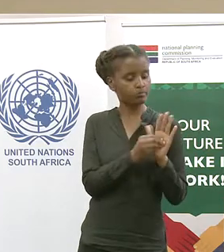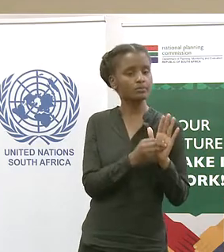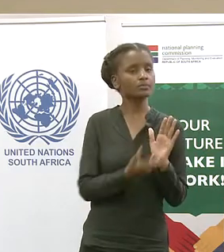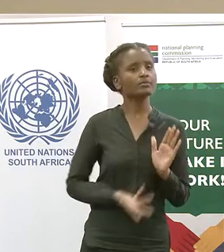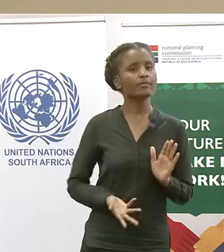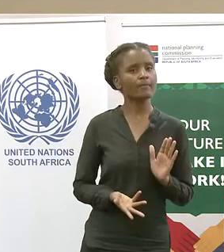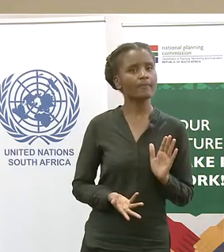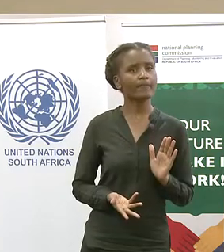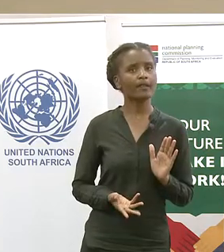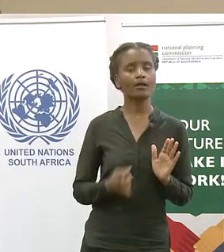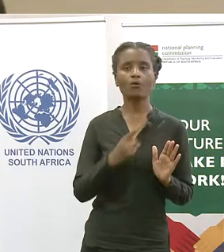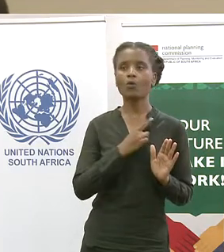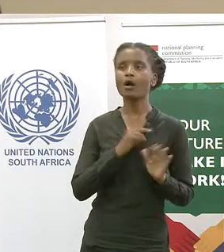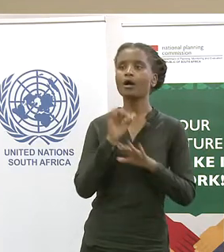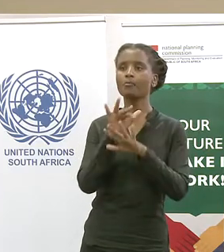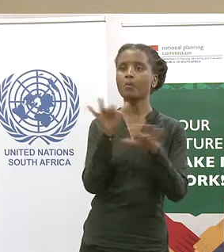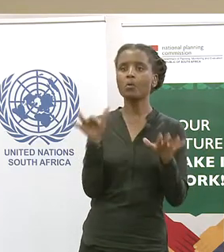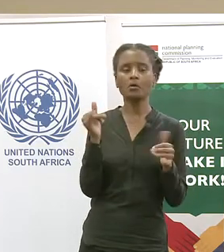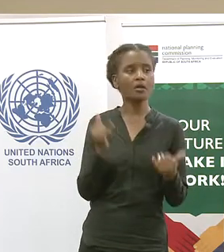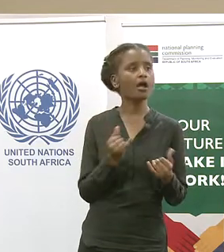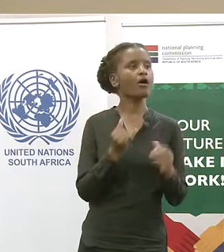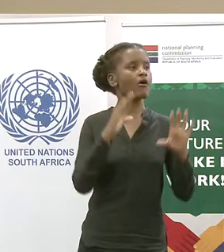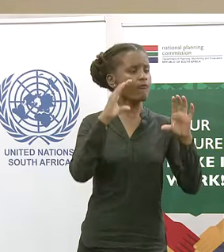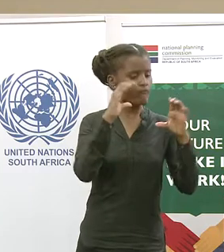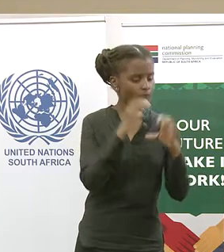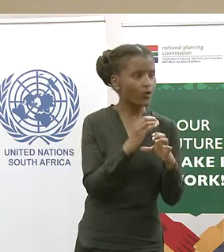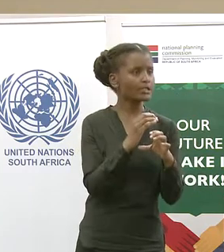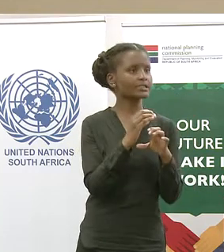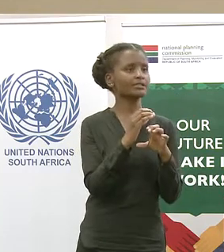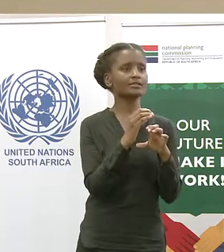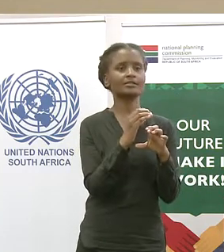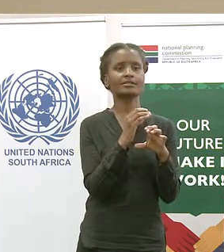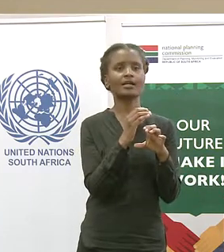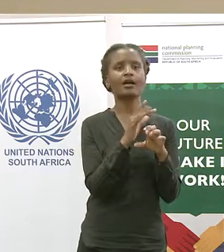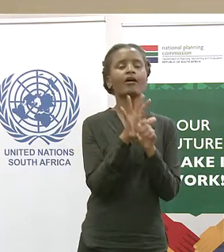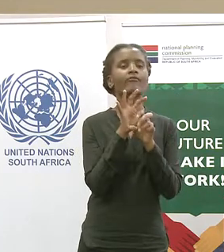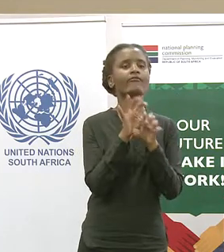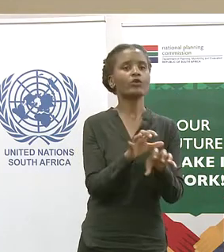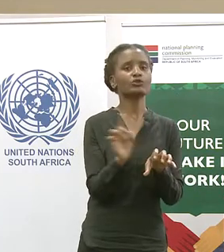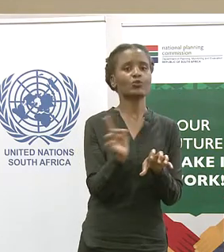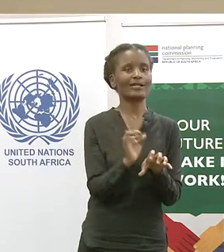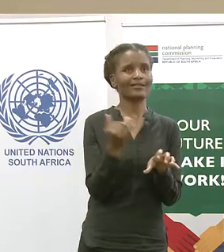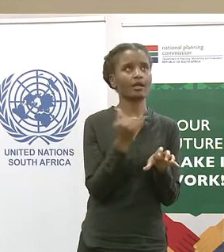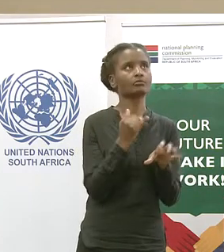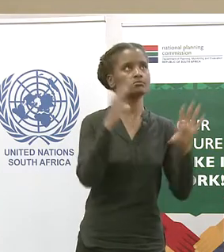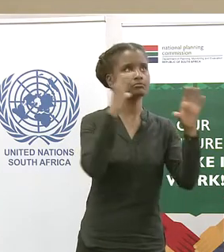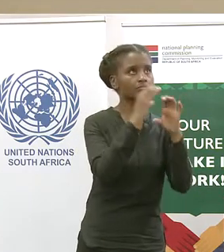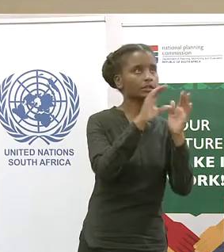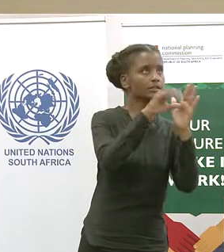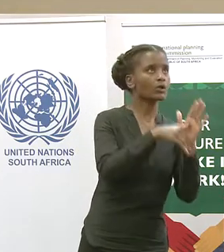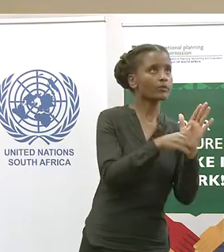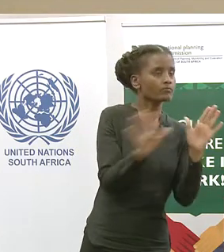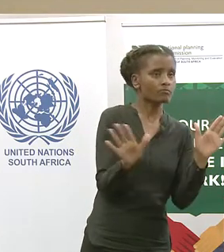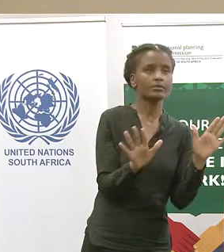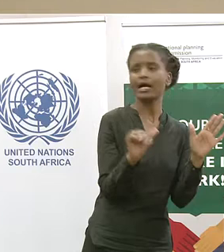the insistence on disability as being pigeonholed into development, but not informing